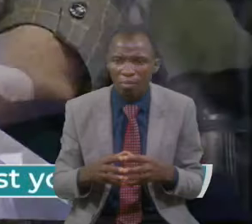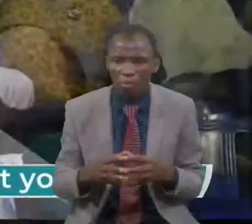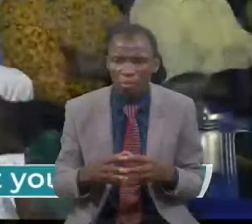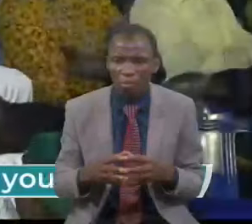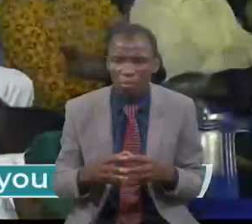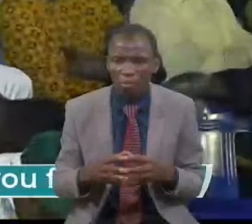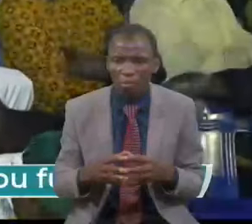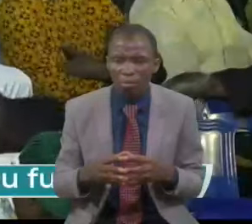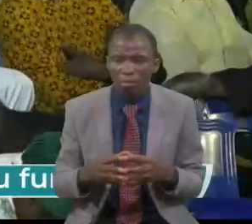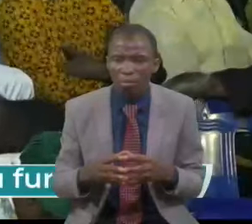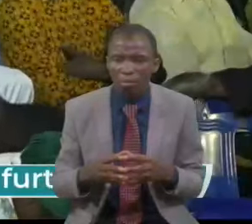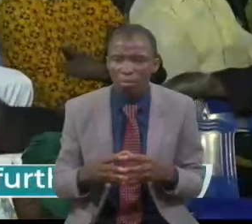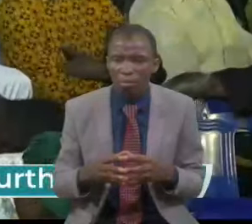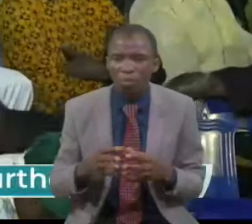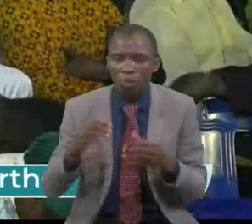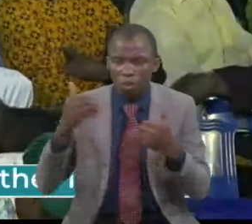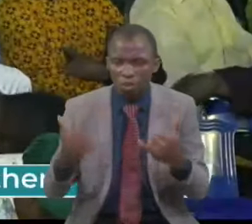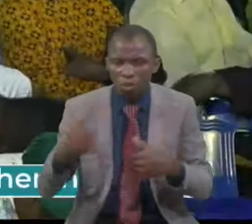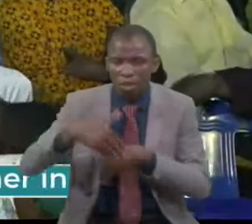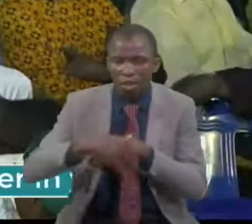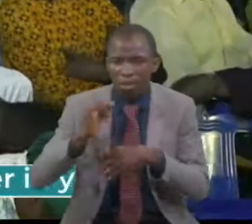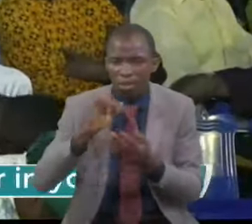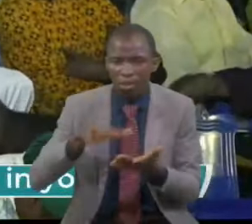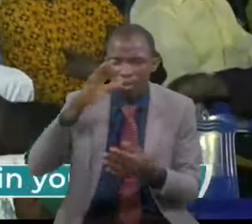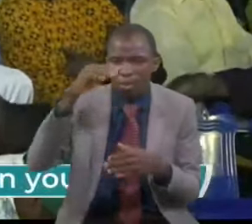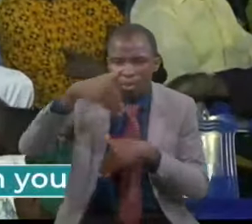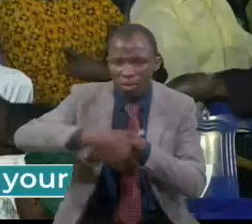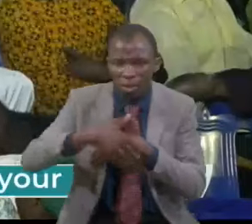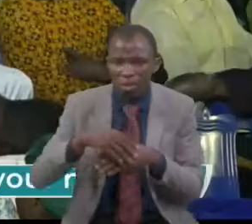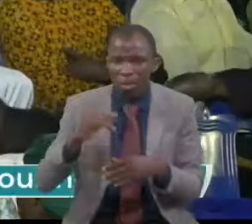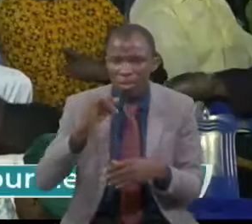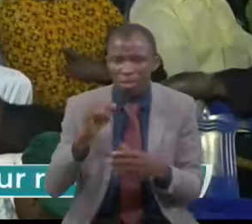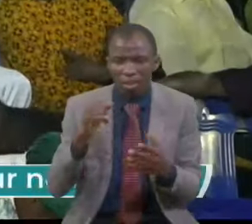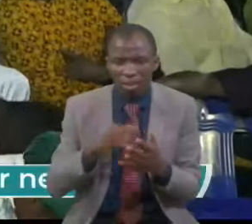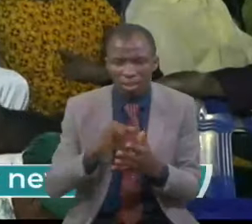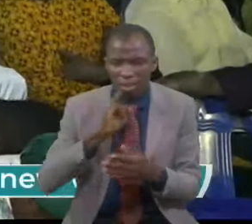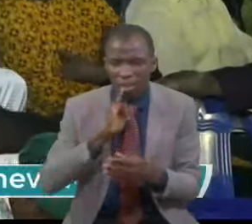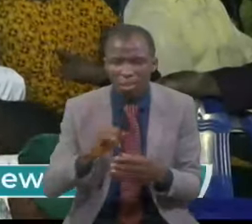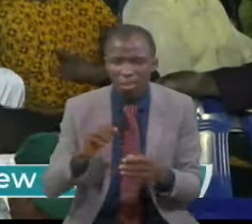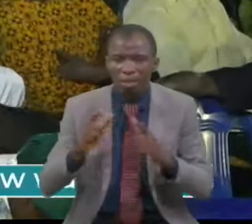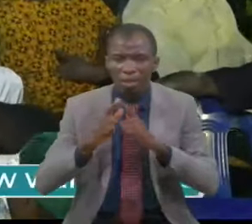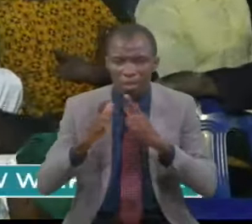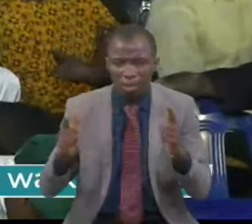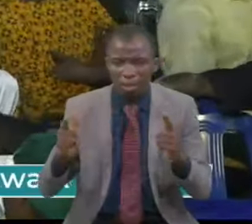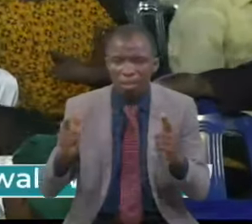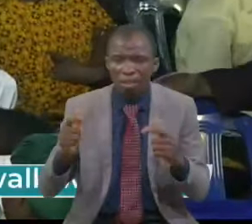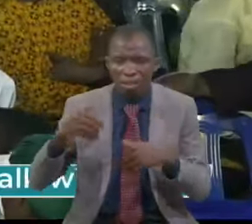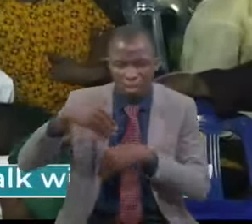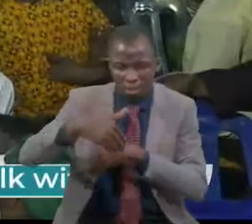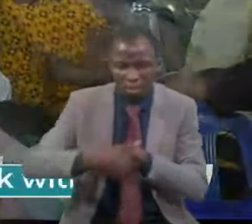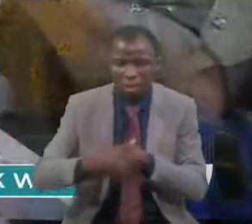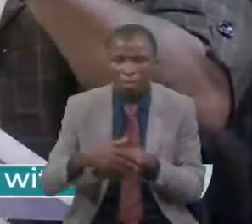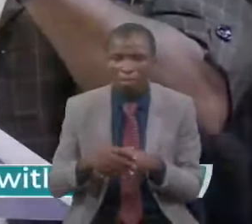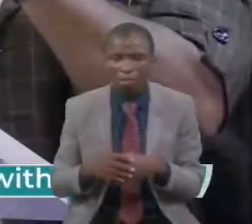Tonight is a glorious night. Tonight is a heavily anticipated night. I am expecting